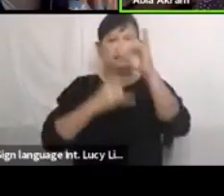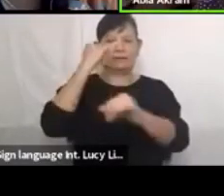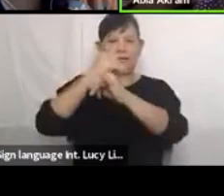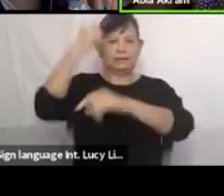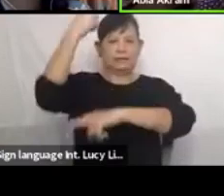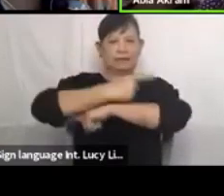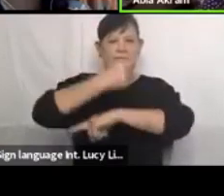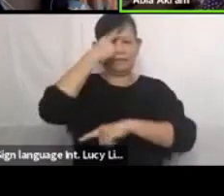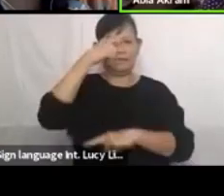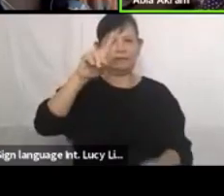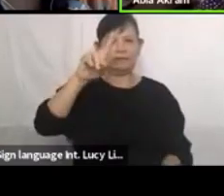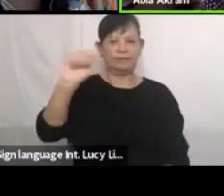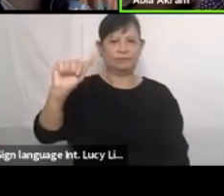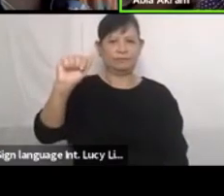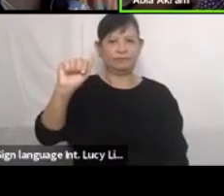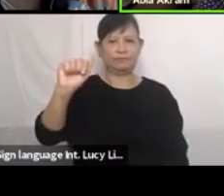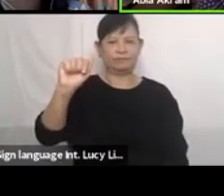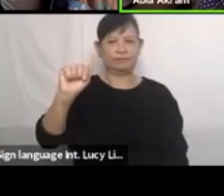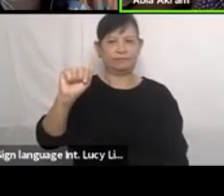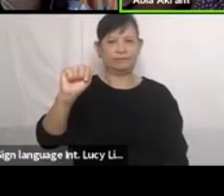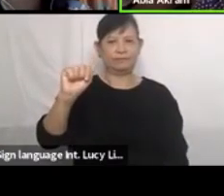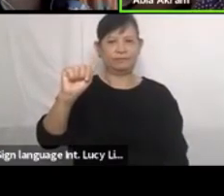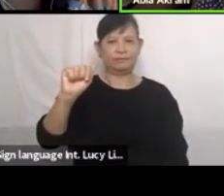Yeah, thank you so much. On this